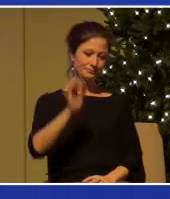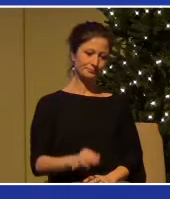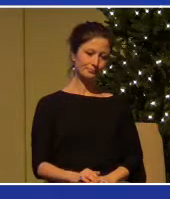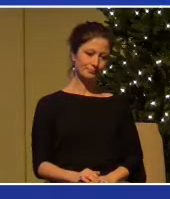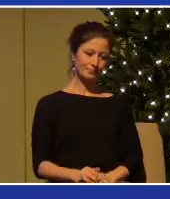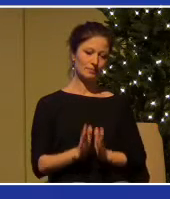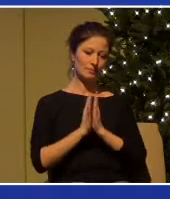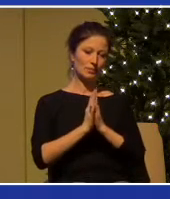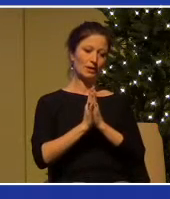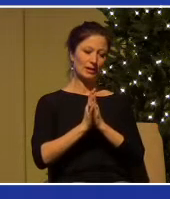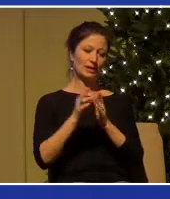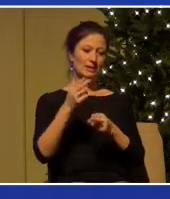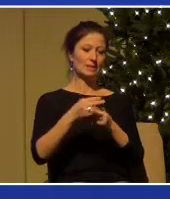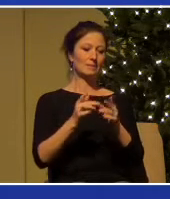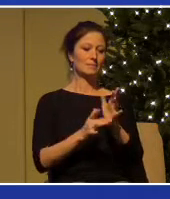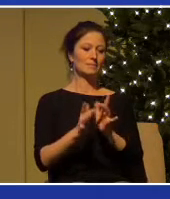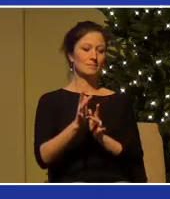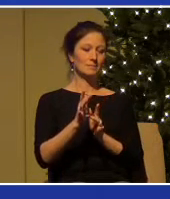Jesus. Amen. Amen.